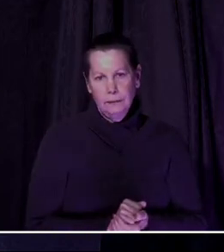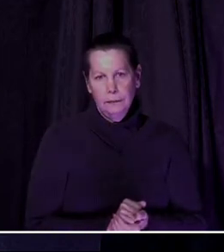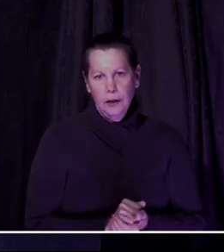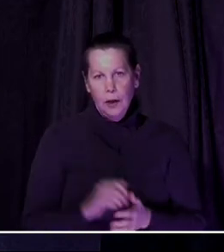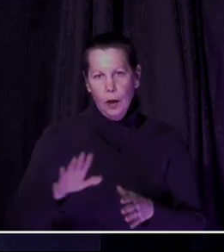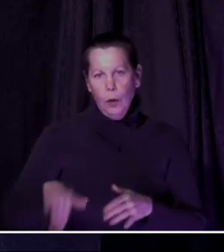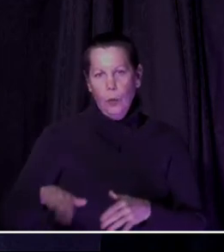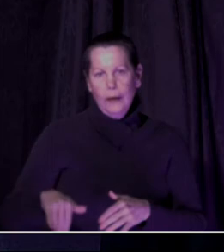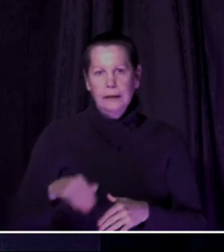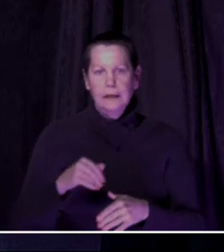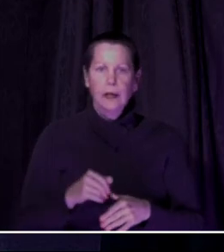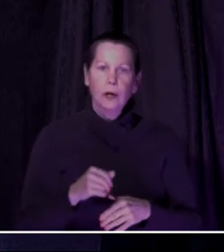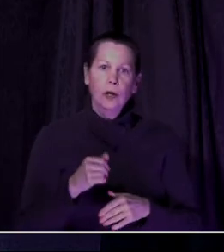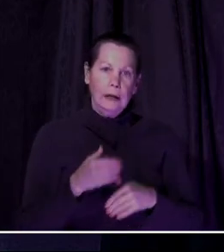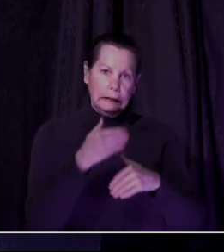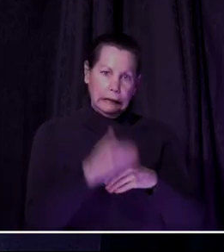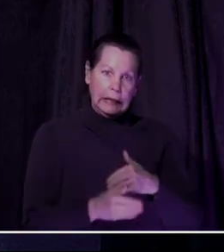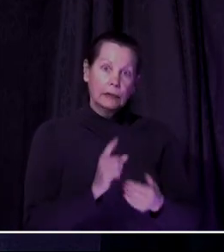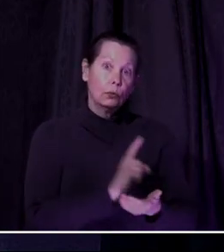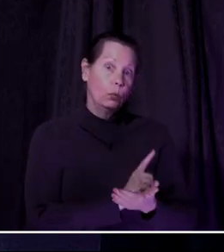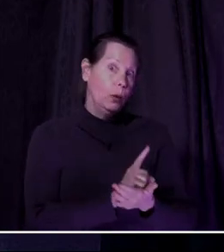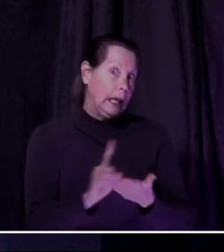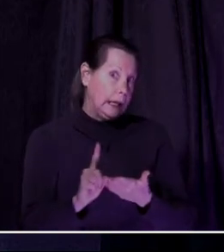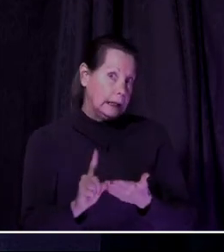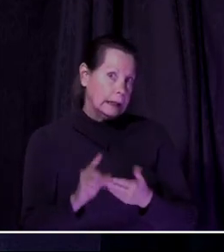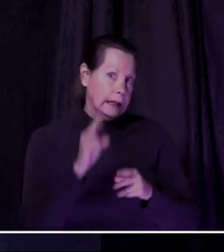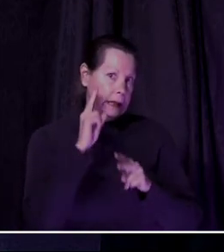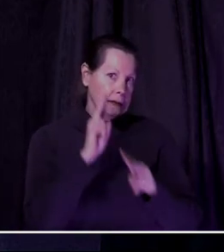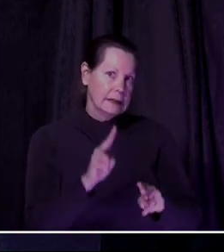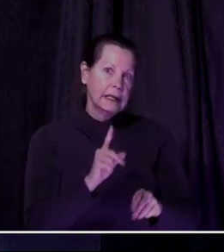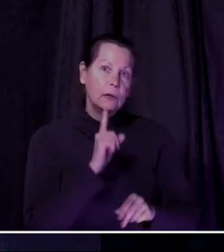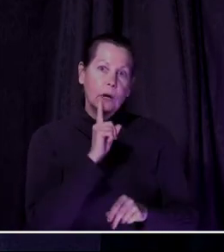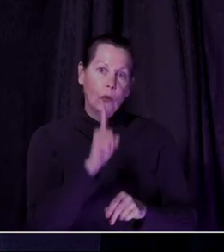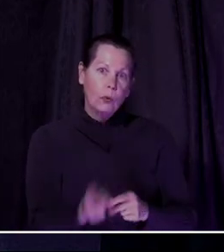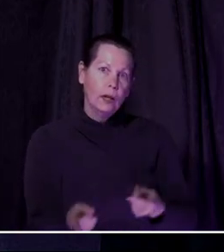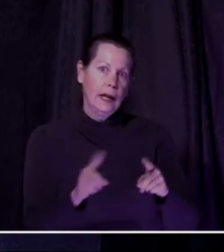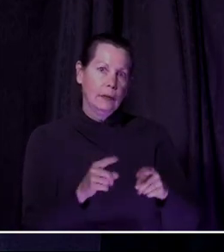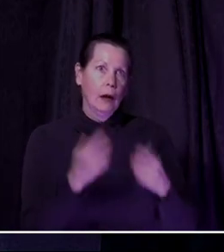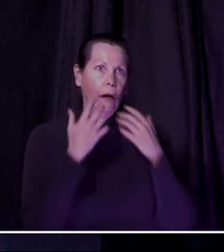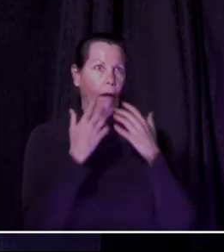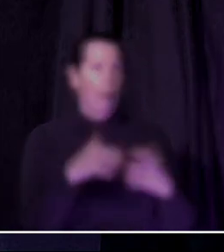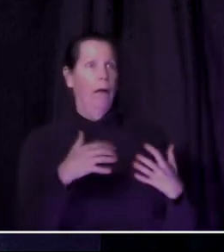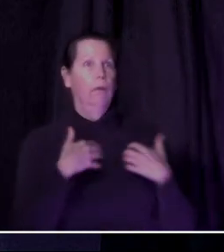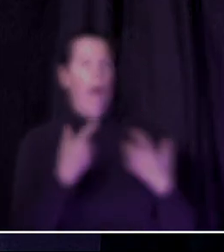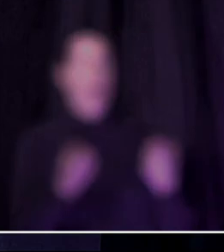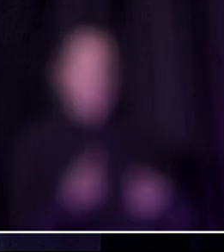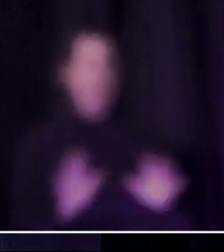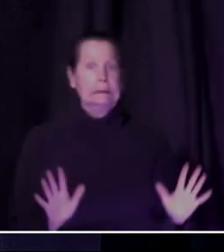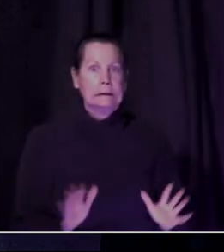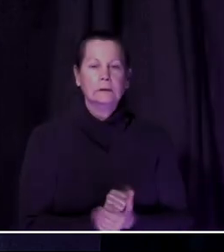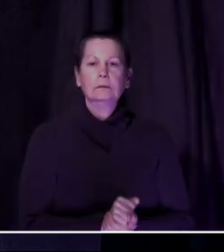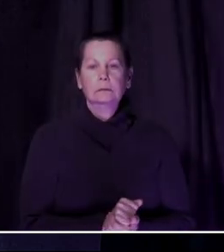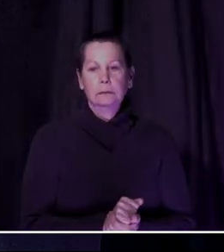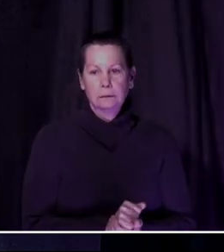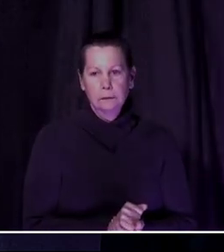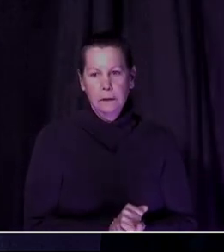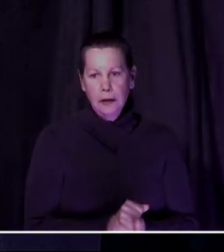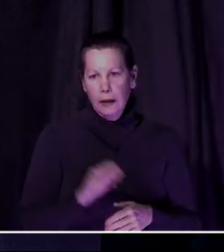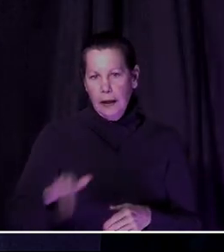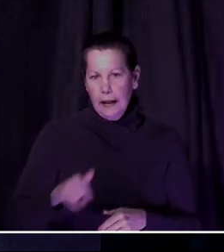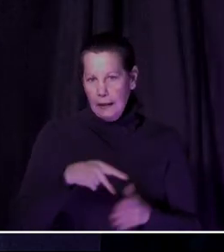Wait till one of the pastors go next week. You see how it really unfolds, like, oh my goodness, you know what I'm saying? And